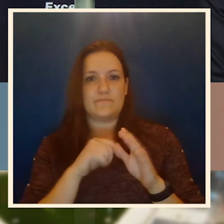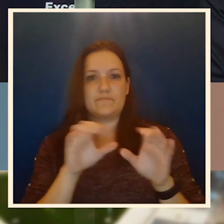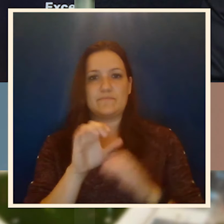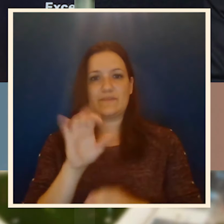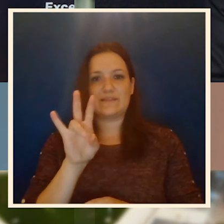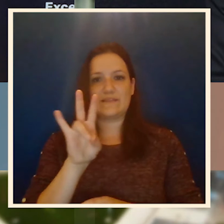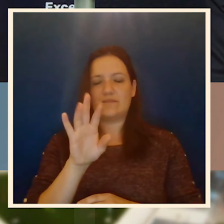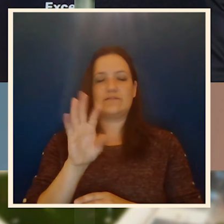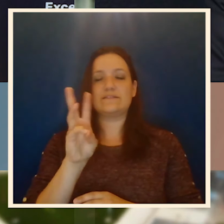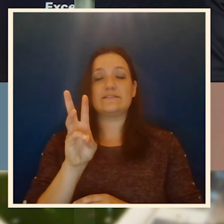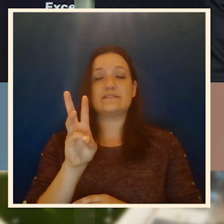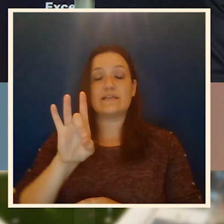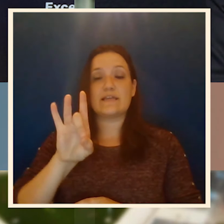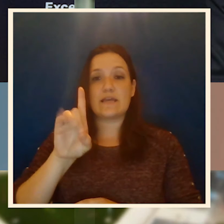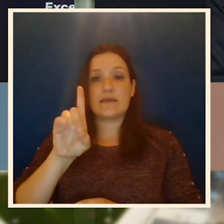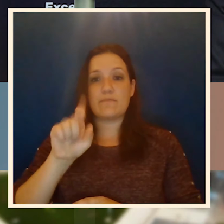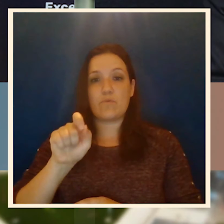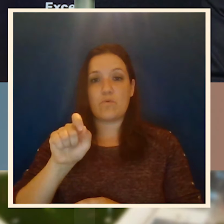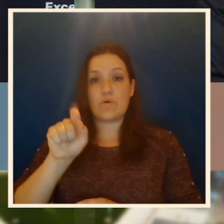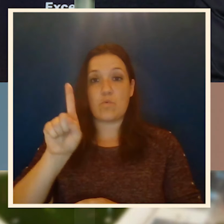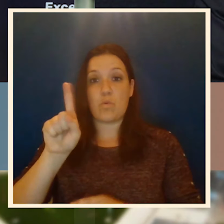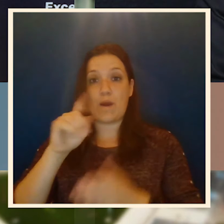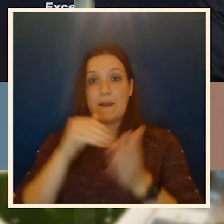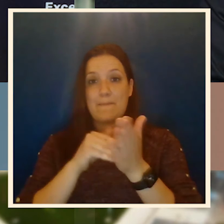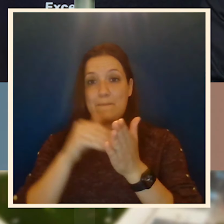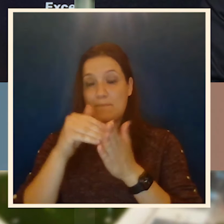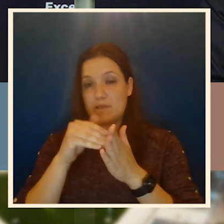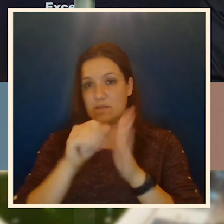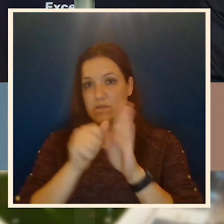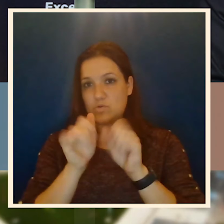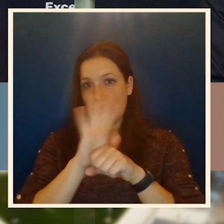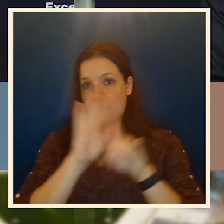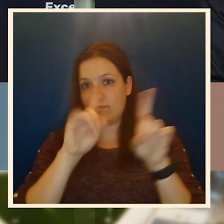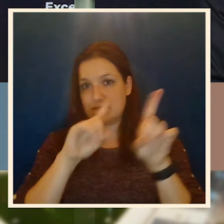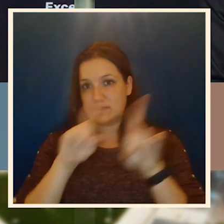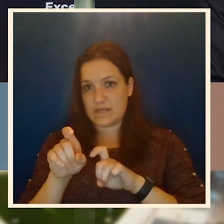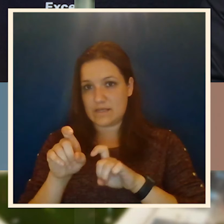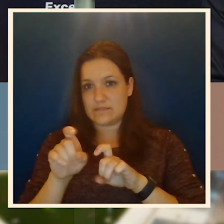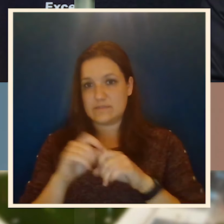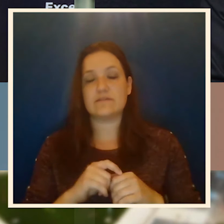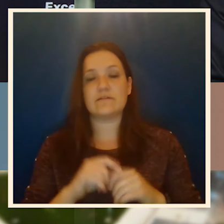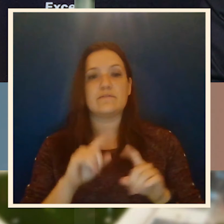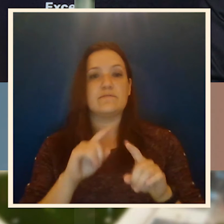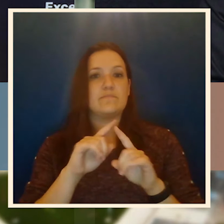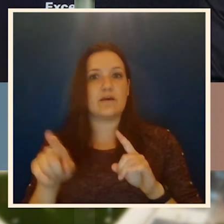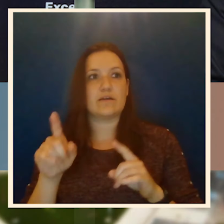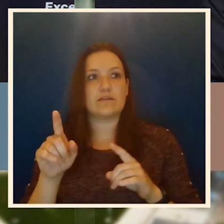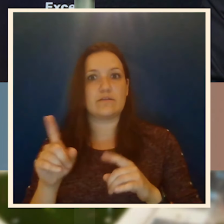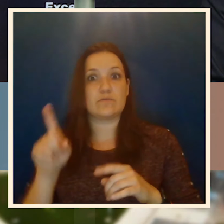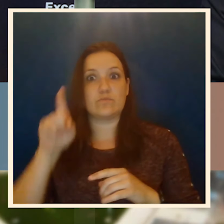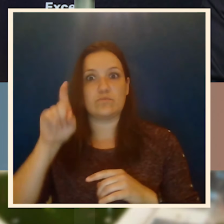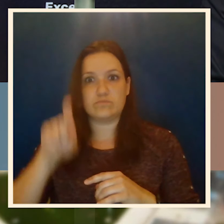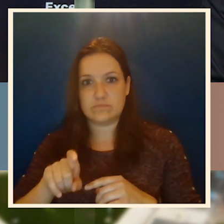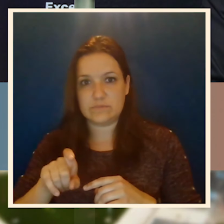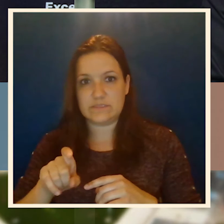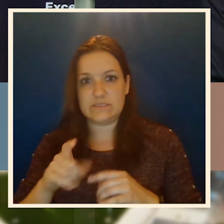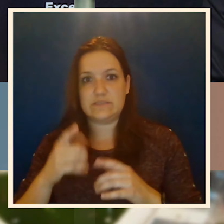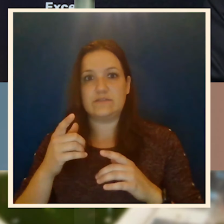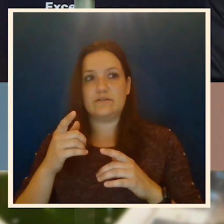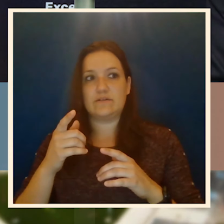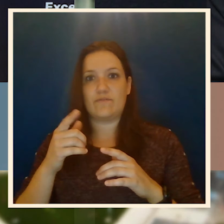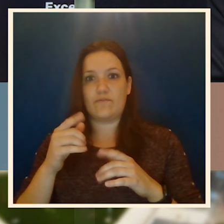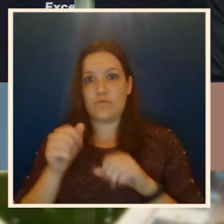coming telecasts. So at the state level, we've now performed 68.1 million COVID tests,